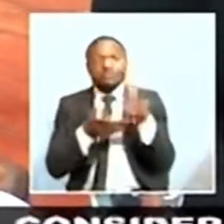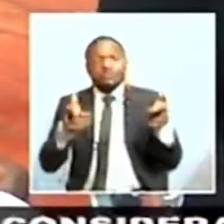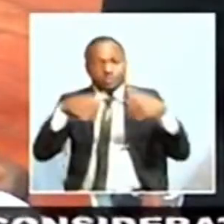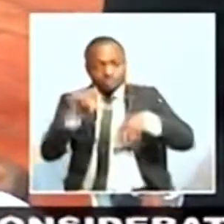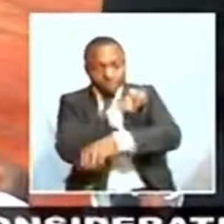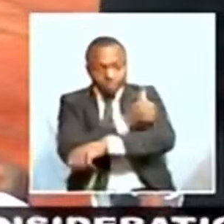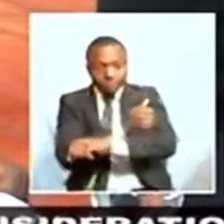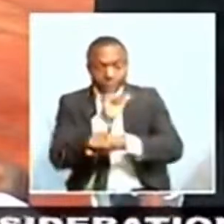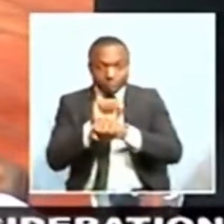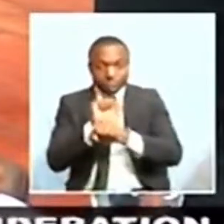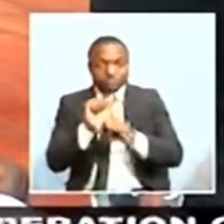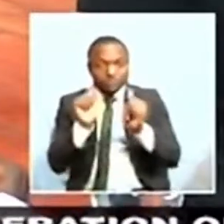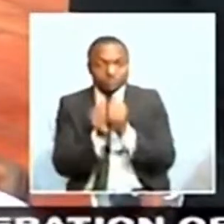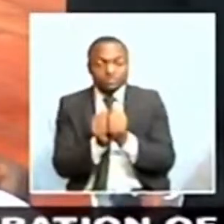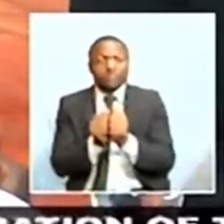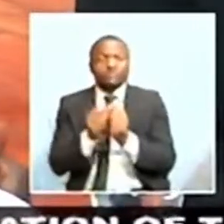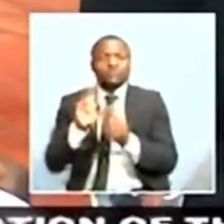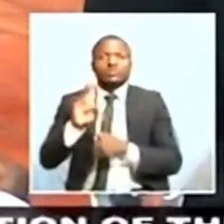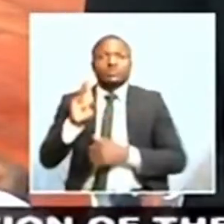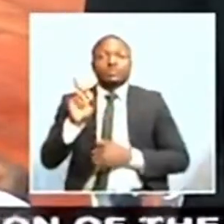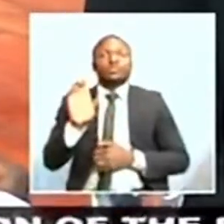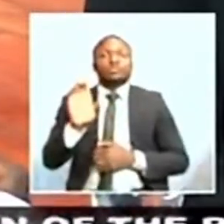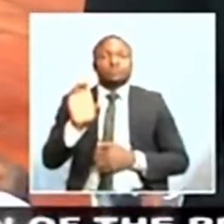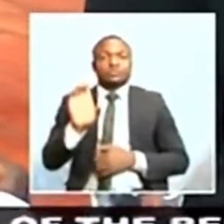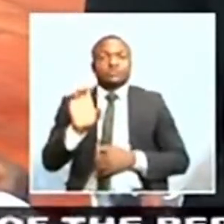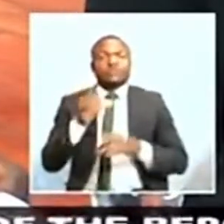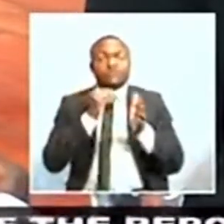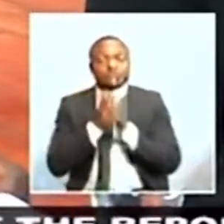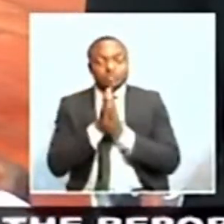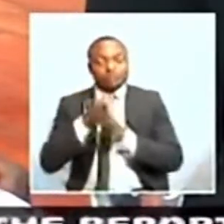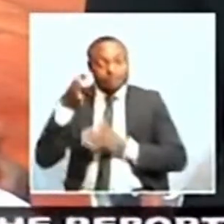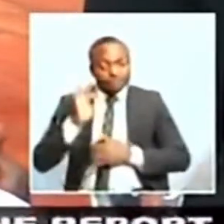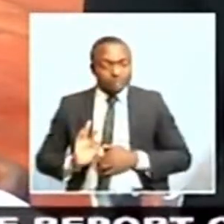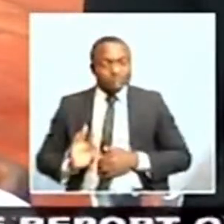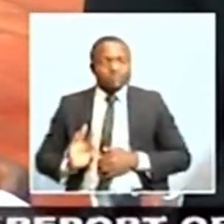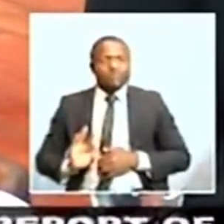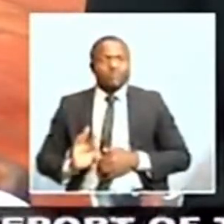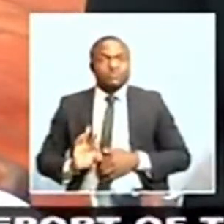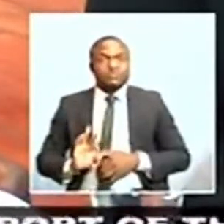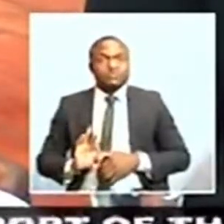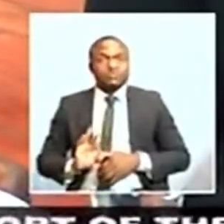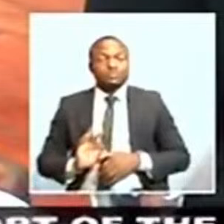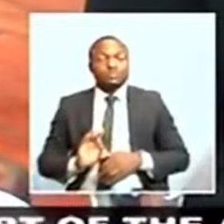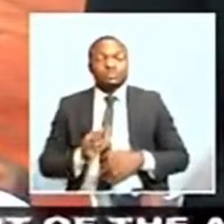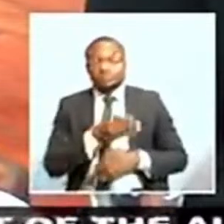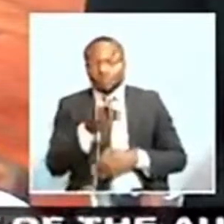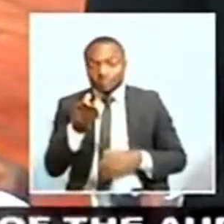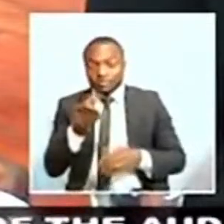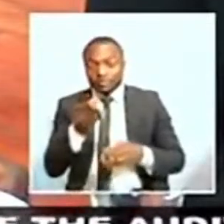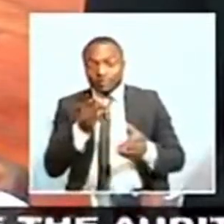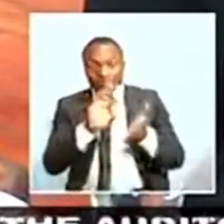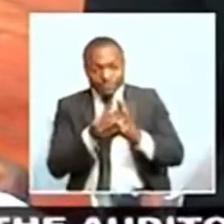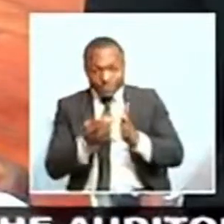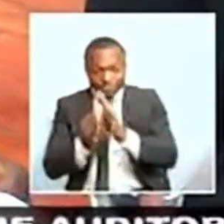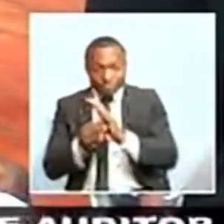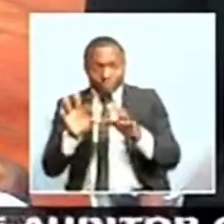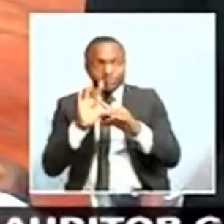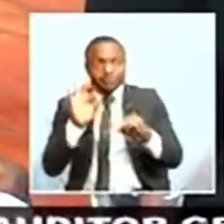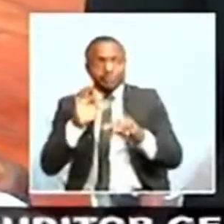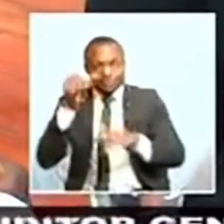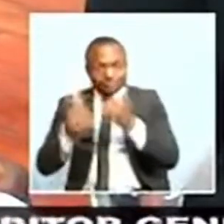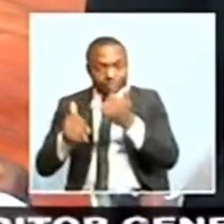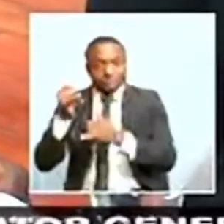is working hand in hand with ward development committees interesting the beneficiaries once the errors on the files are discovered in order to